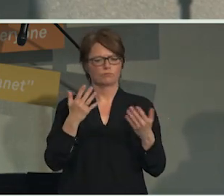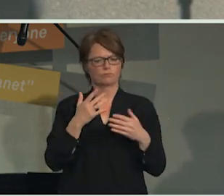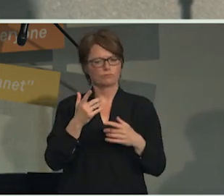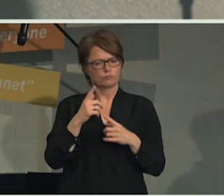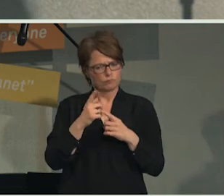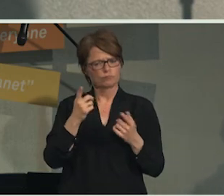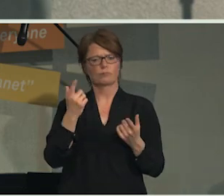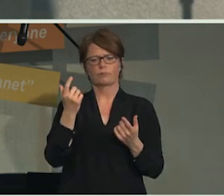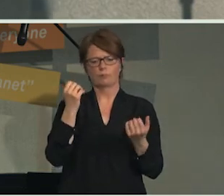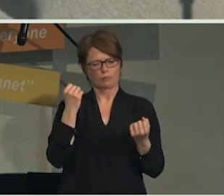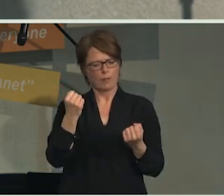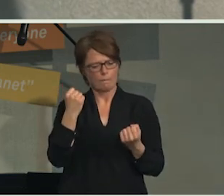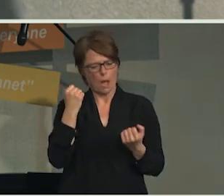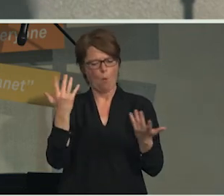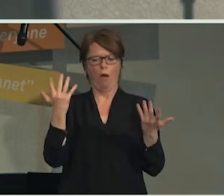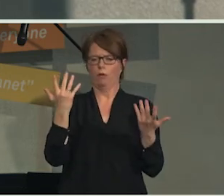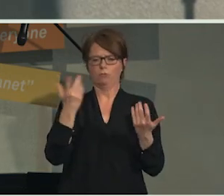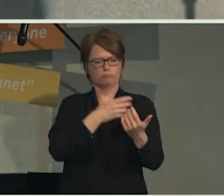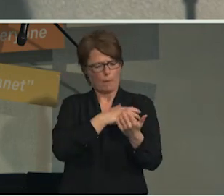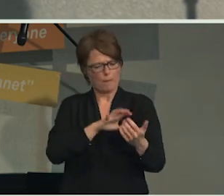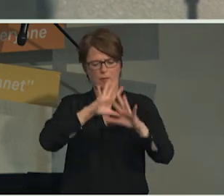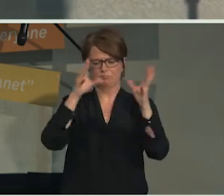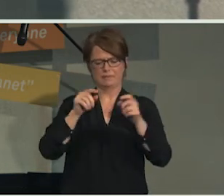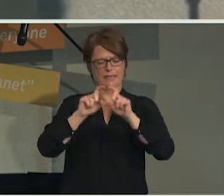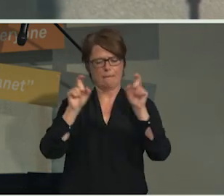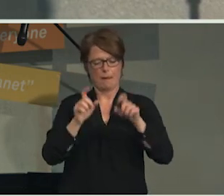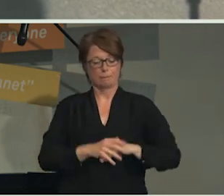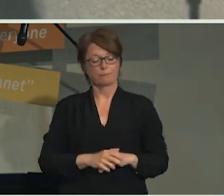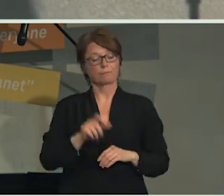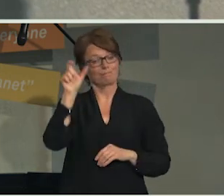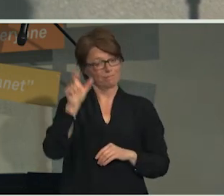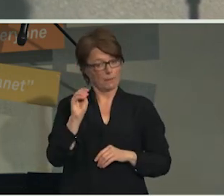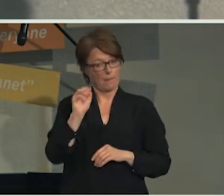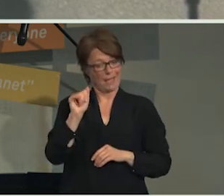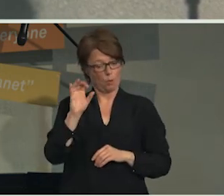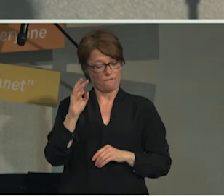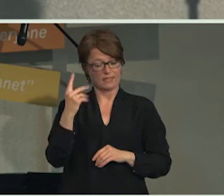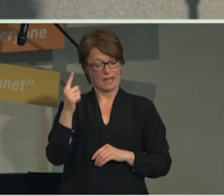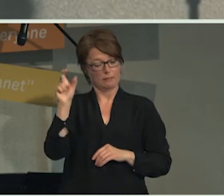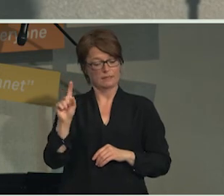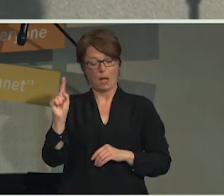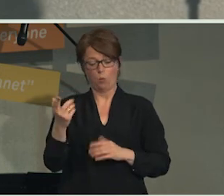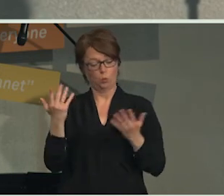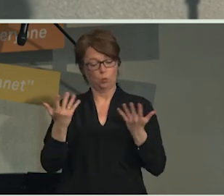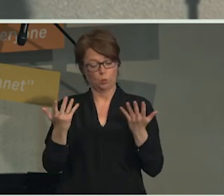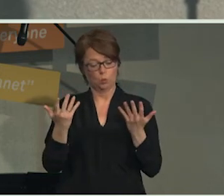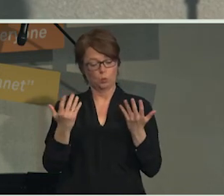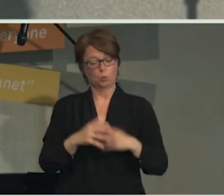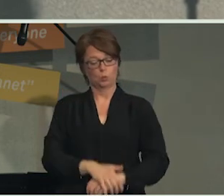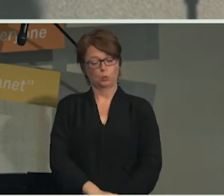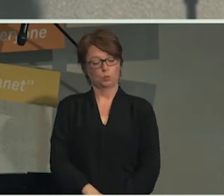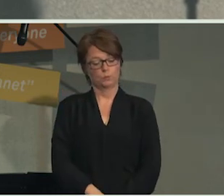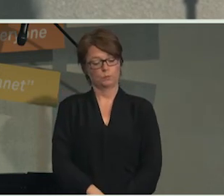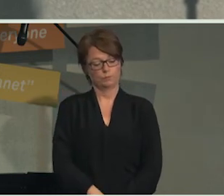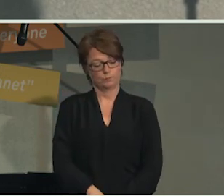Fellow and currently Fellow at the Center for Intersectional Justice. So it's a great pleasure and an honor to have her with us at CIJ. And